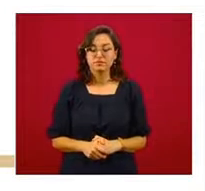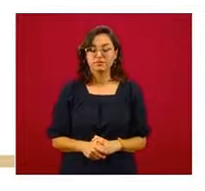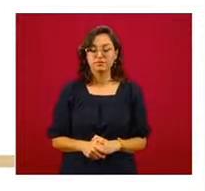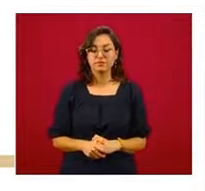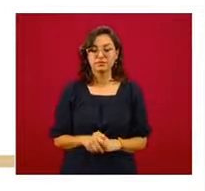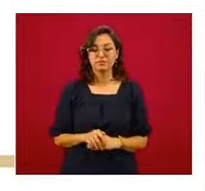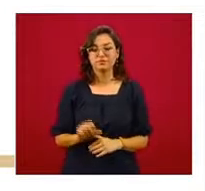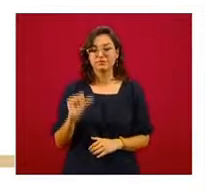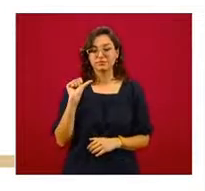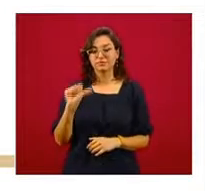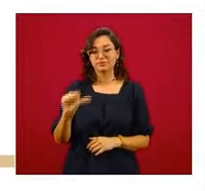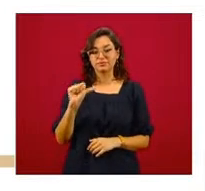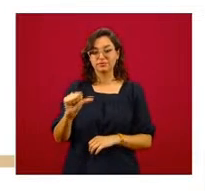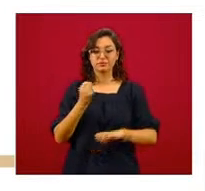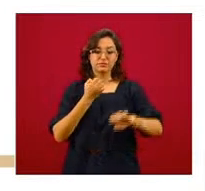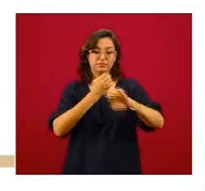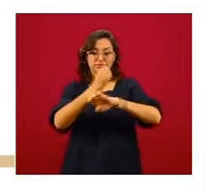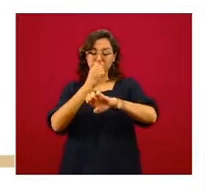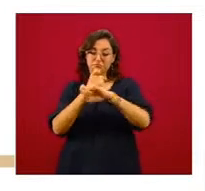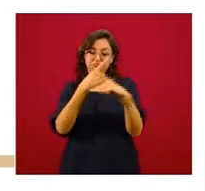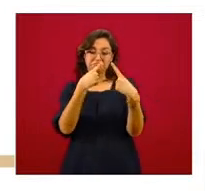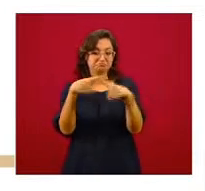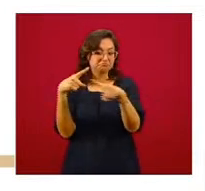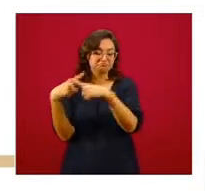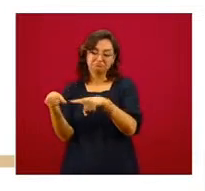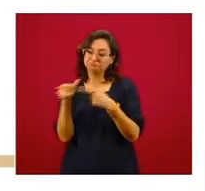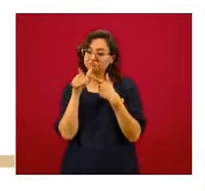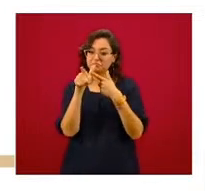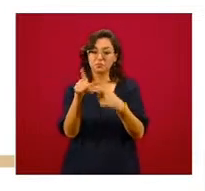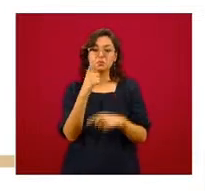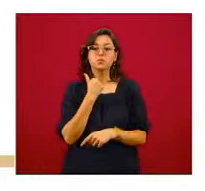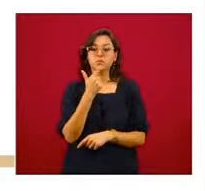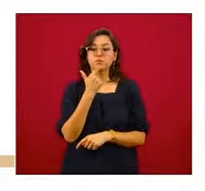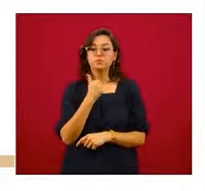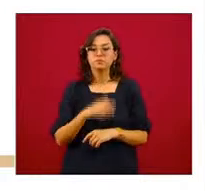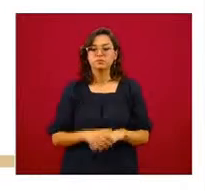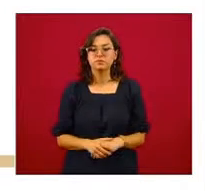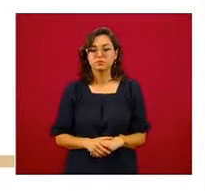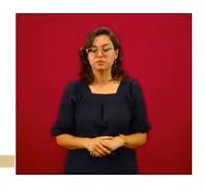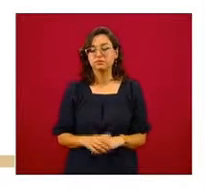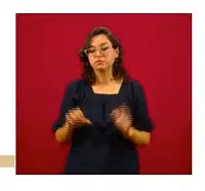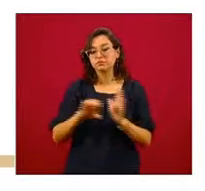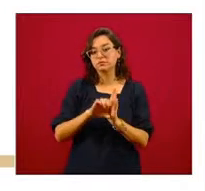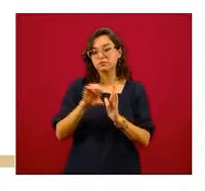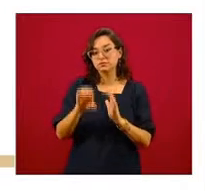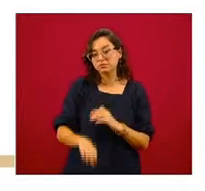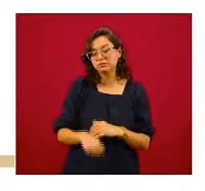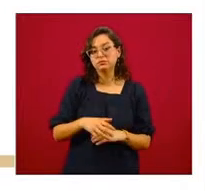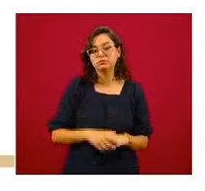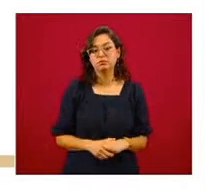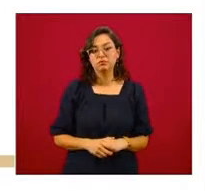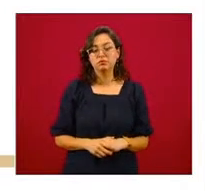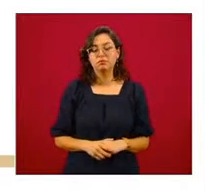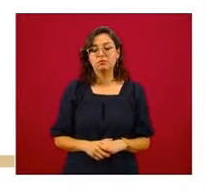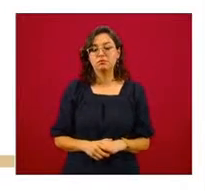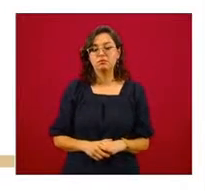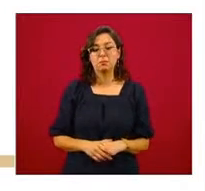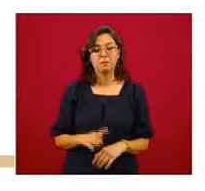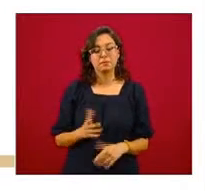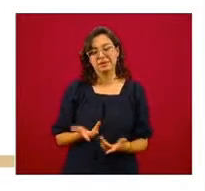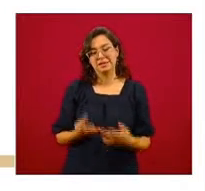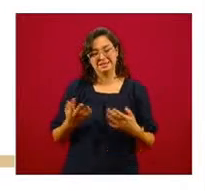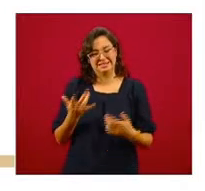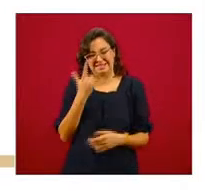These are the next 16 states, the second half of the